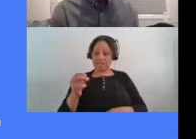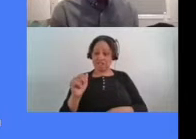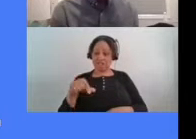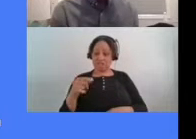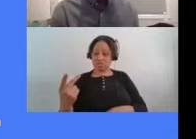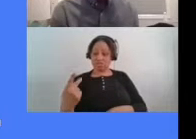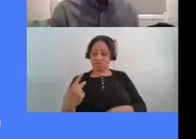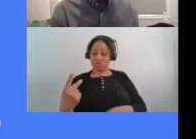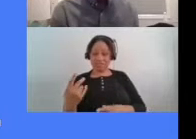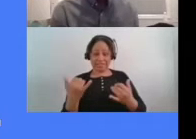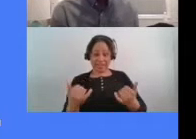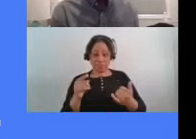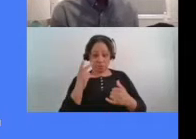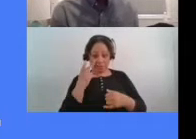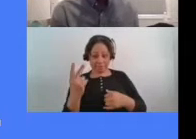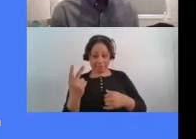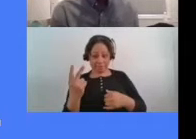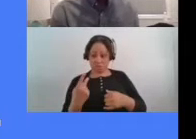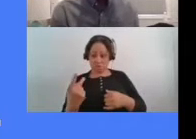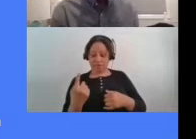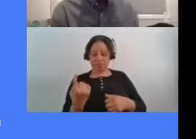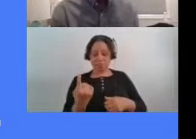of webinar or these types of